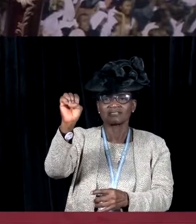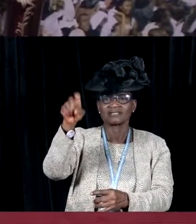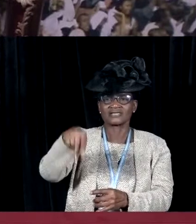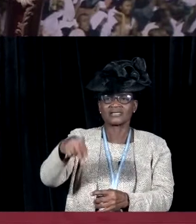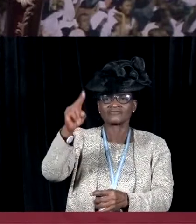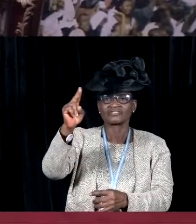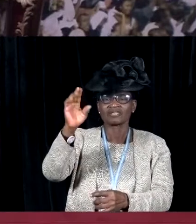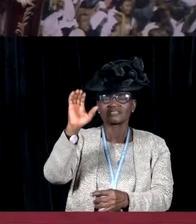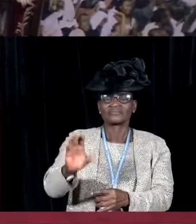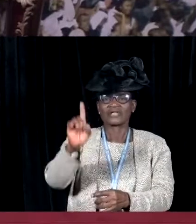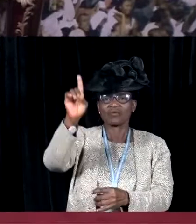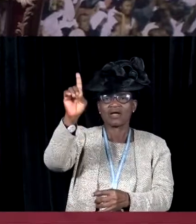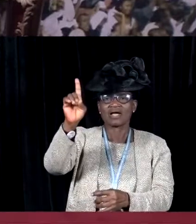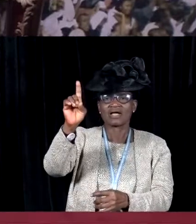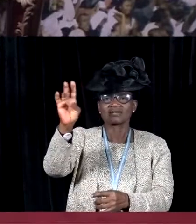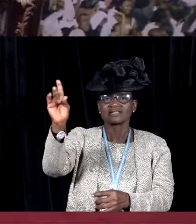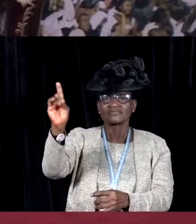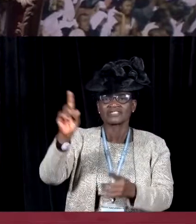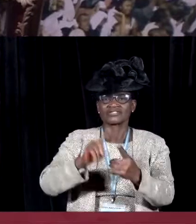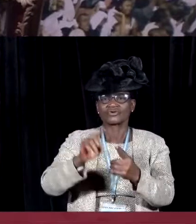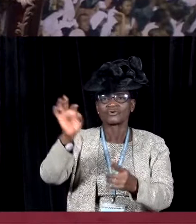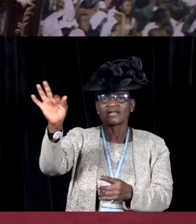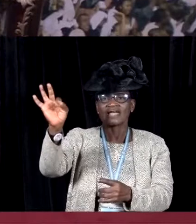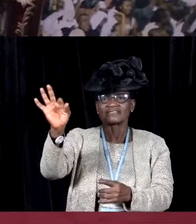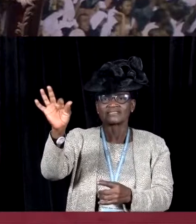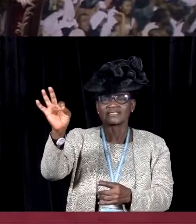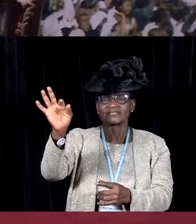Ephesians 1, 17 to 19.